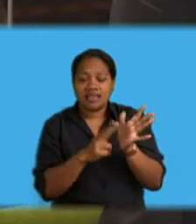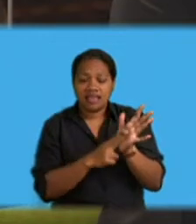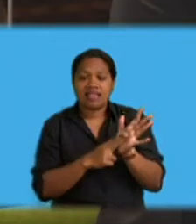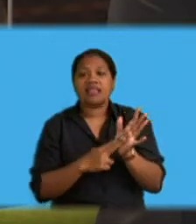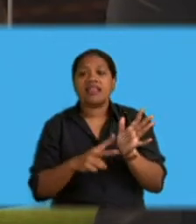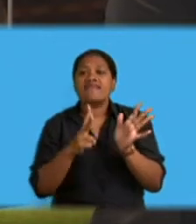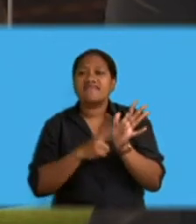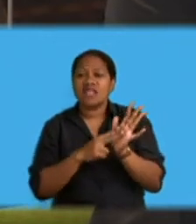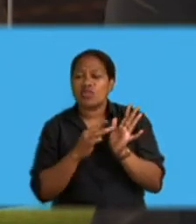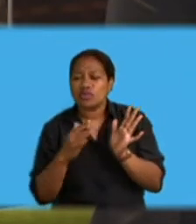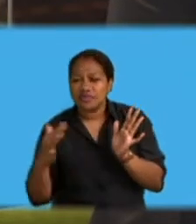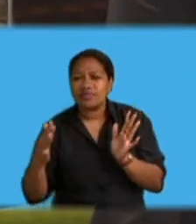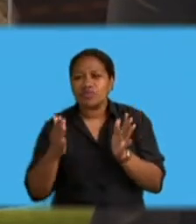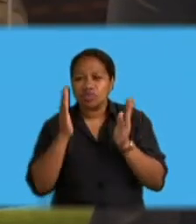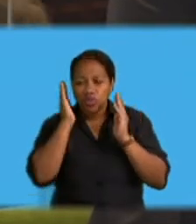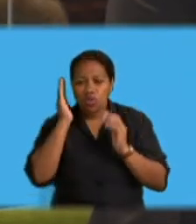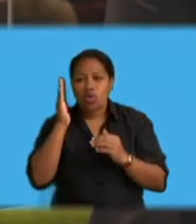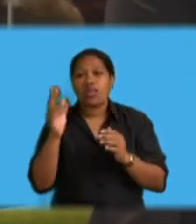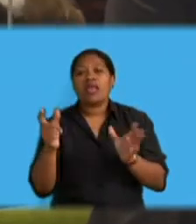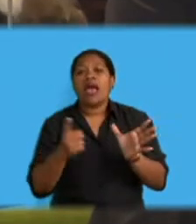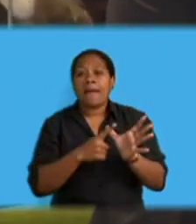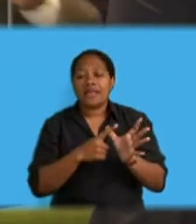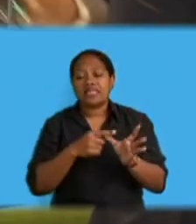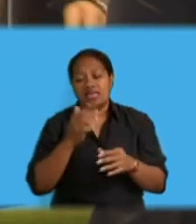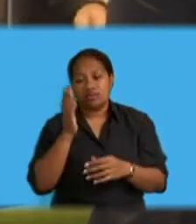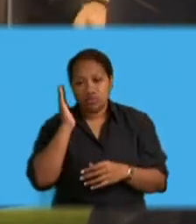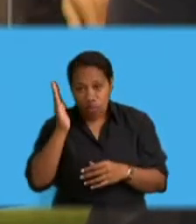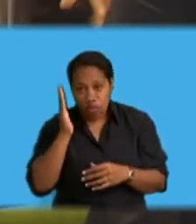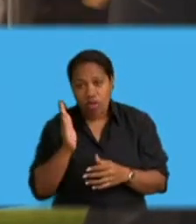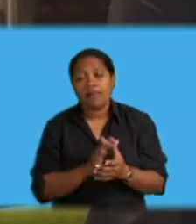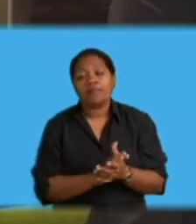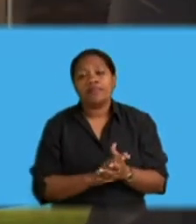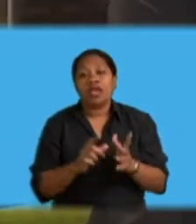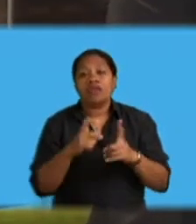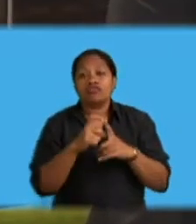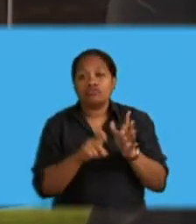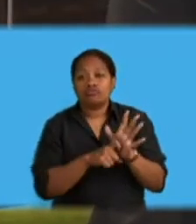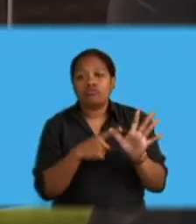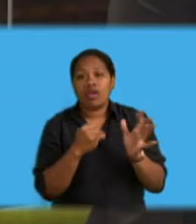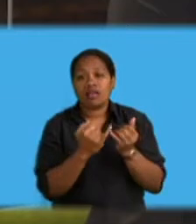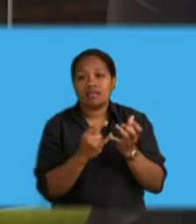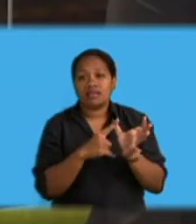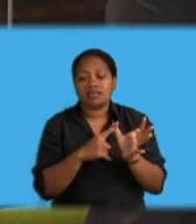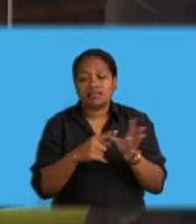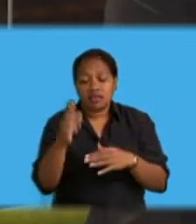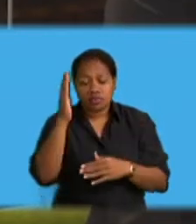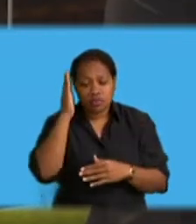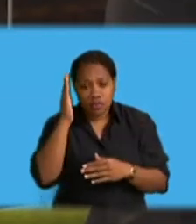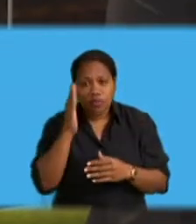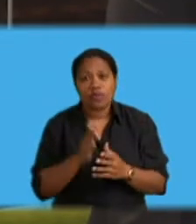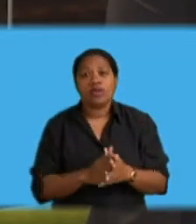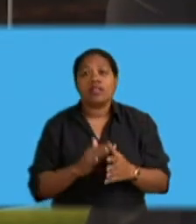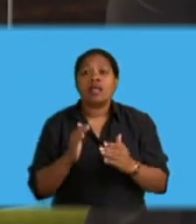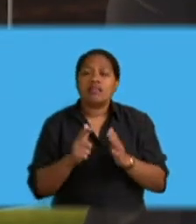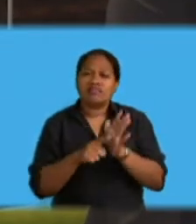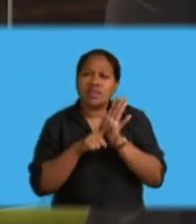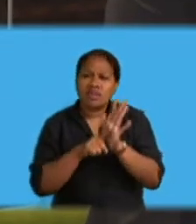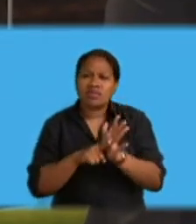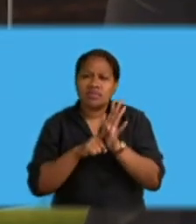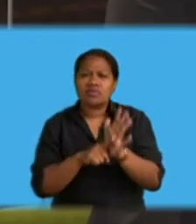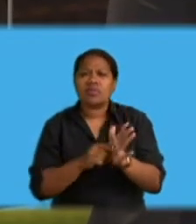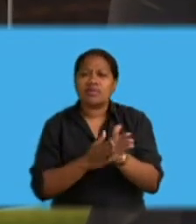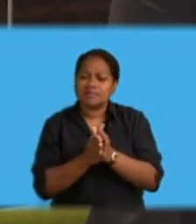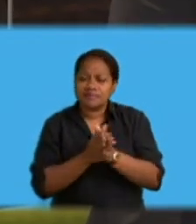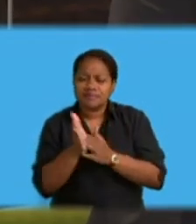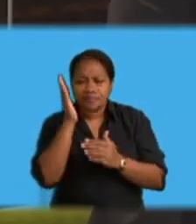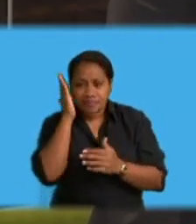School, Ahmadiyya Muslim School, Drasa Avenue School, Lotoka Delana School, Lotoka Methodist School, Vitonga